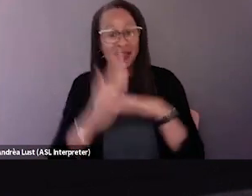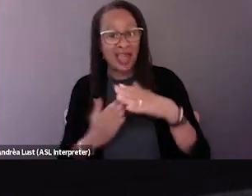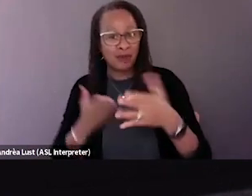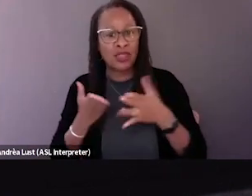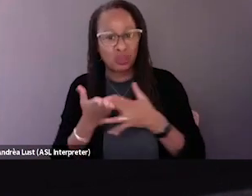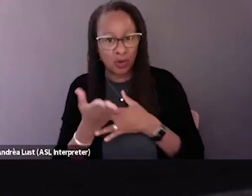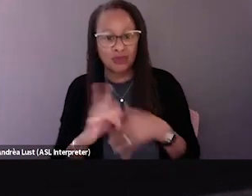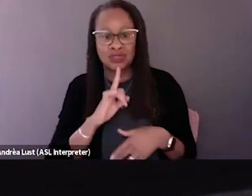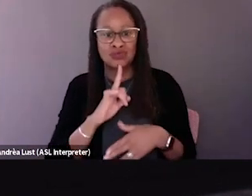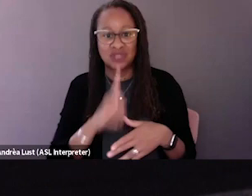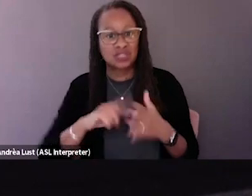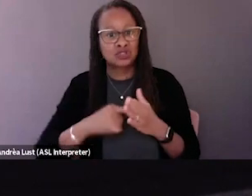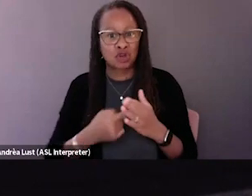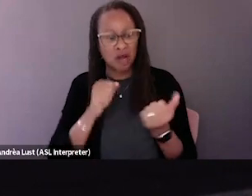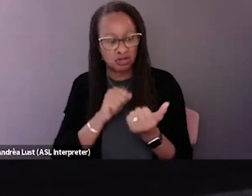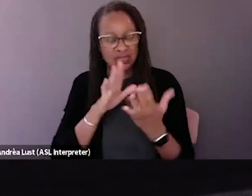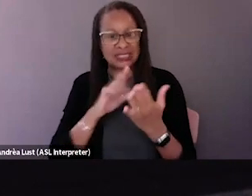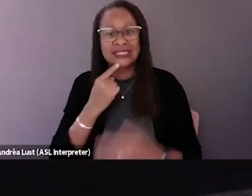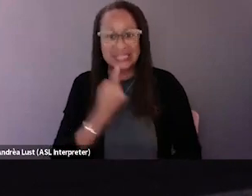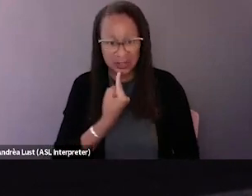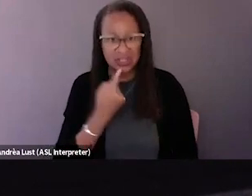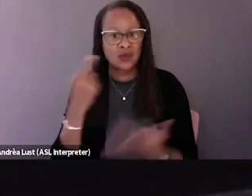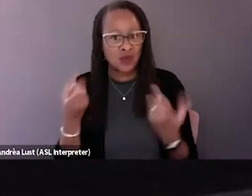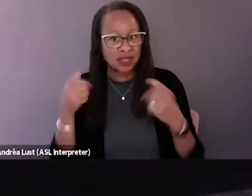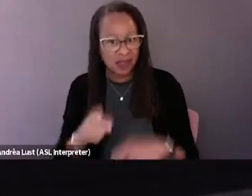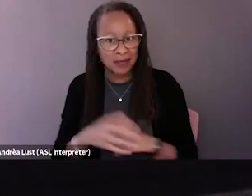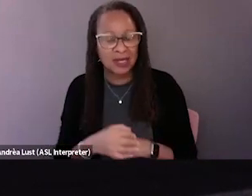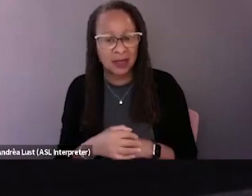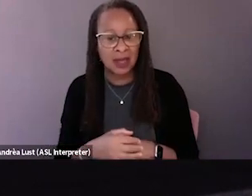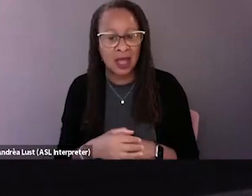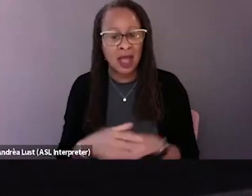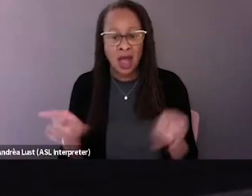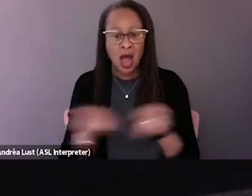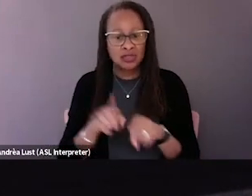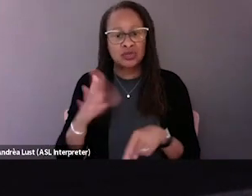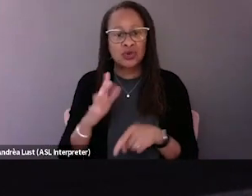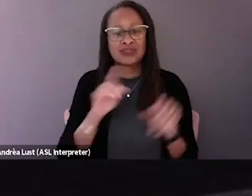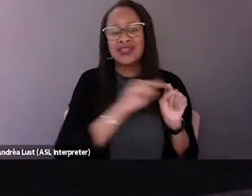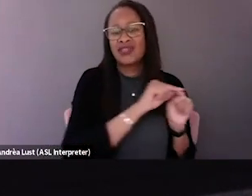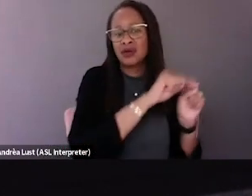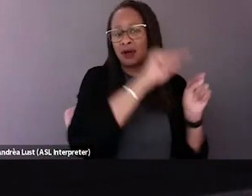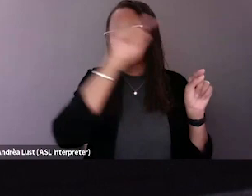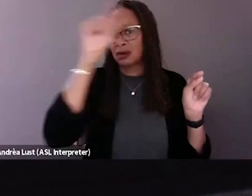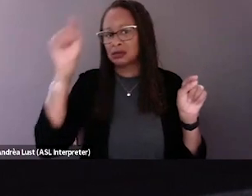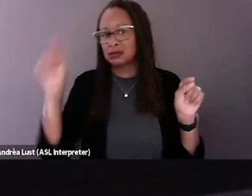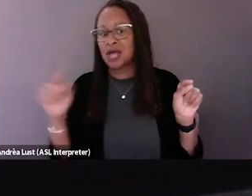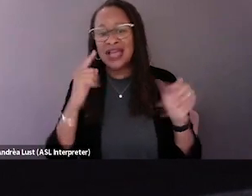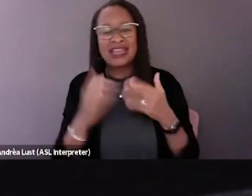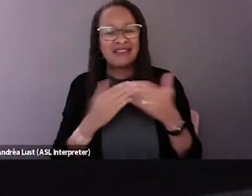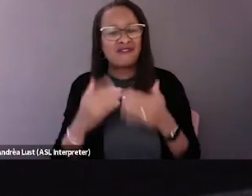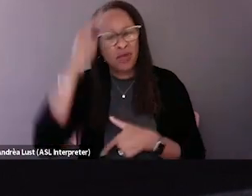start addressing the seriousness of this issue, which is also sort of the arc of the story. I think even for the George